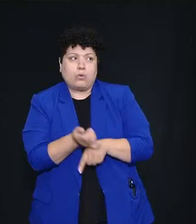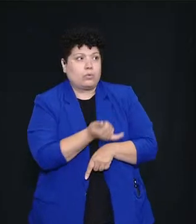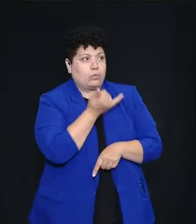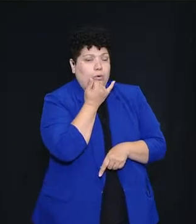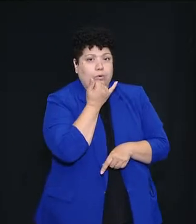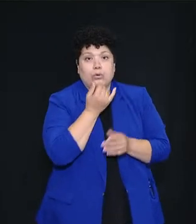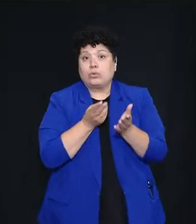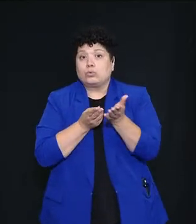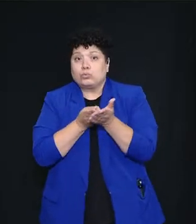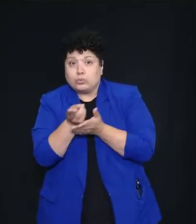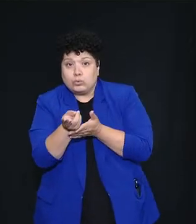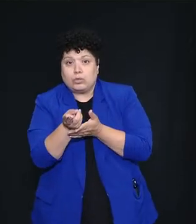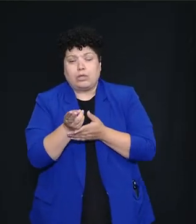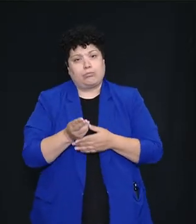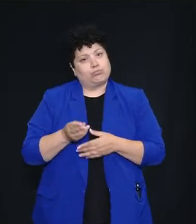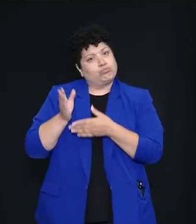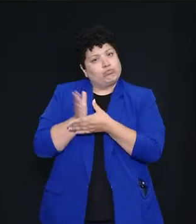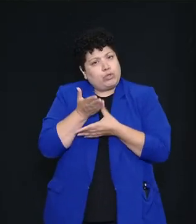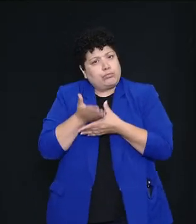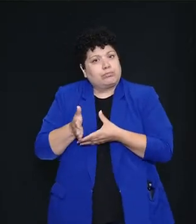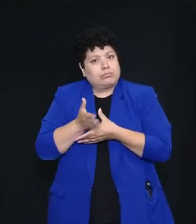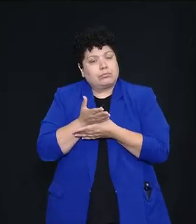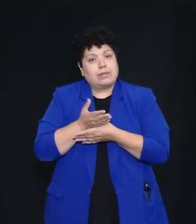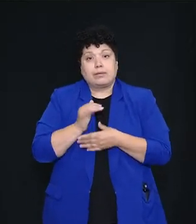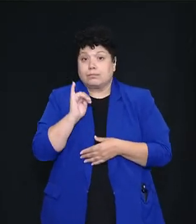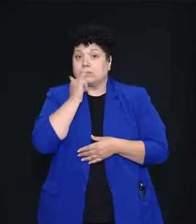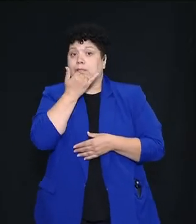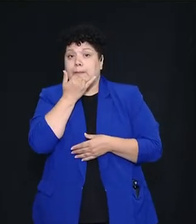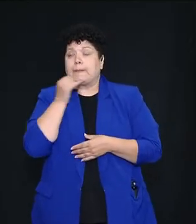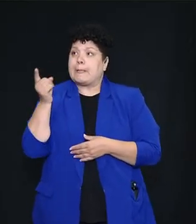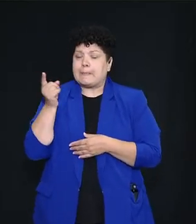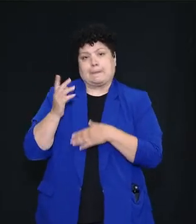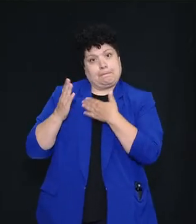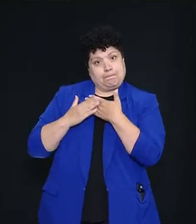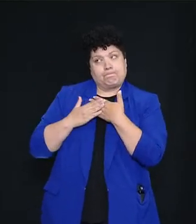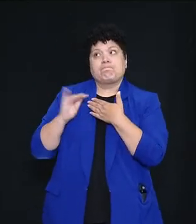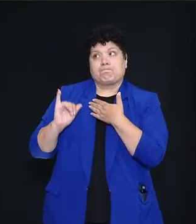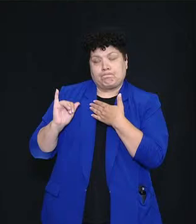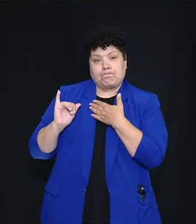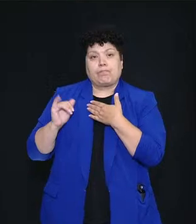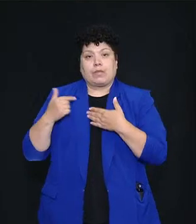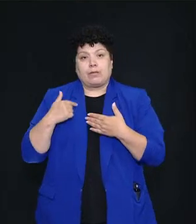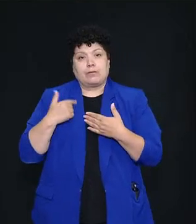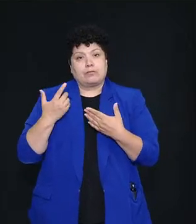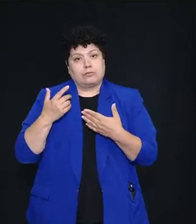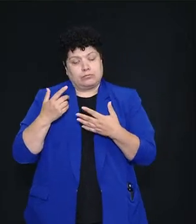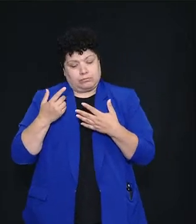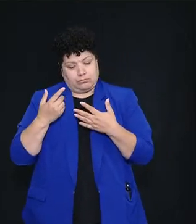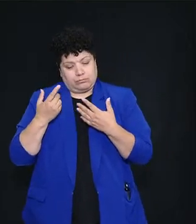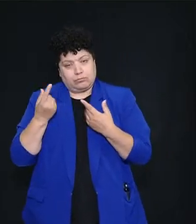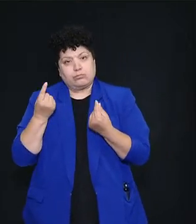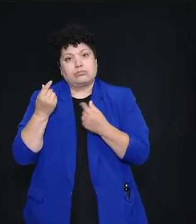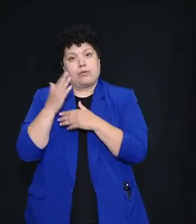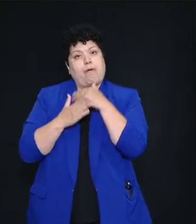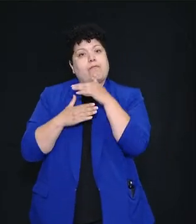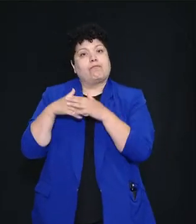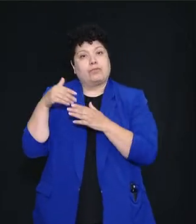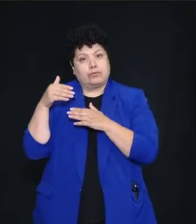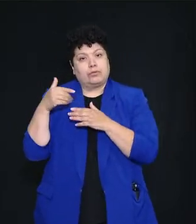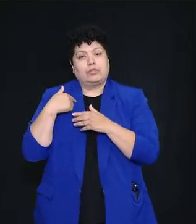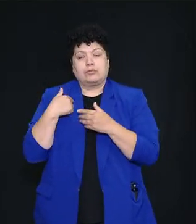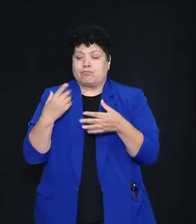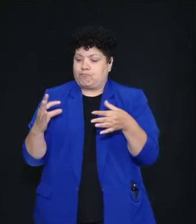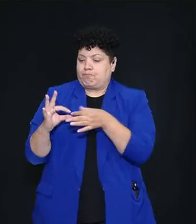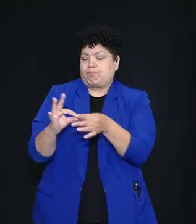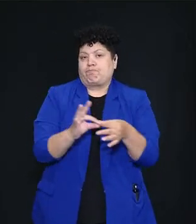truthful, to share, to correct mistakes, to begin anew, to comfort one another, and to be reconciled.